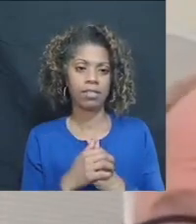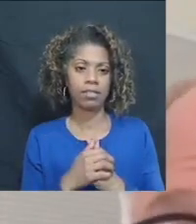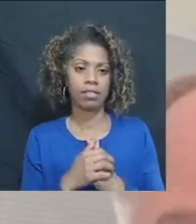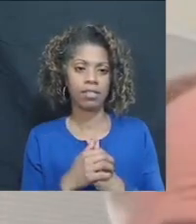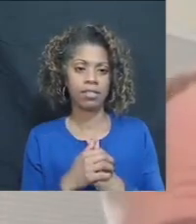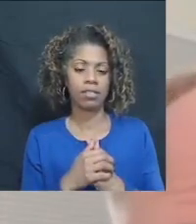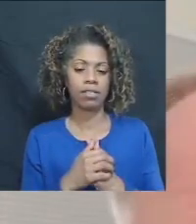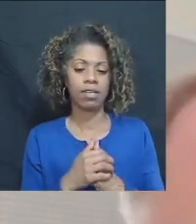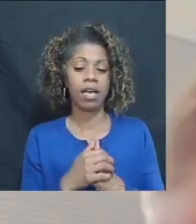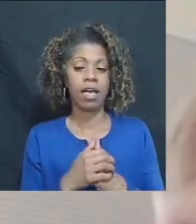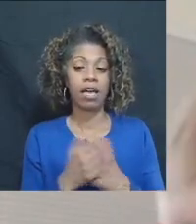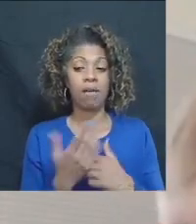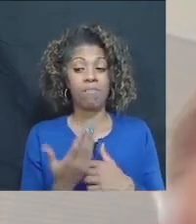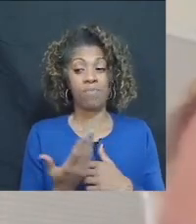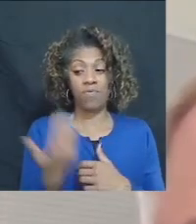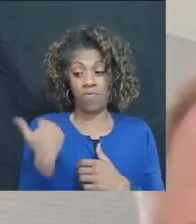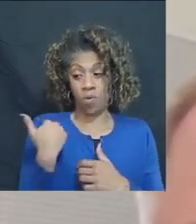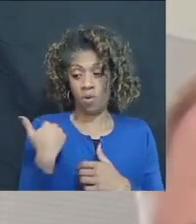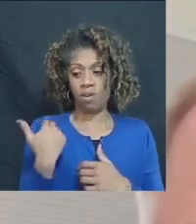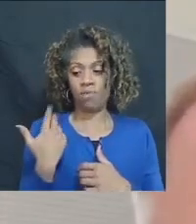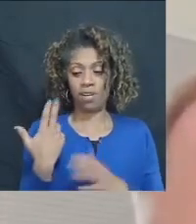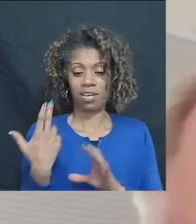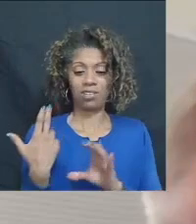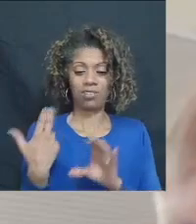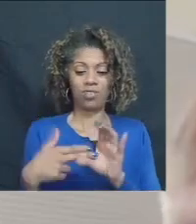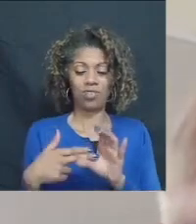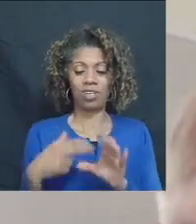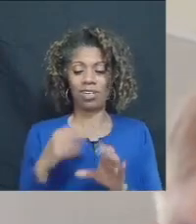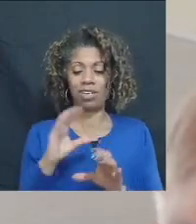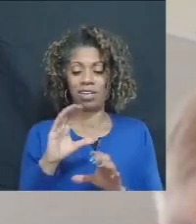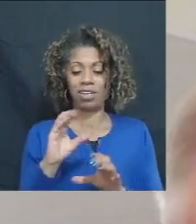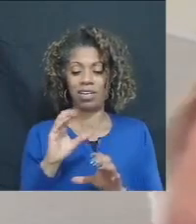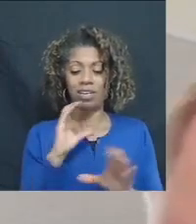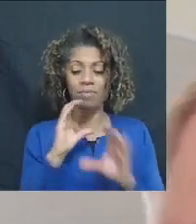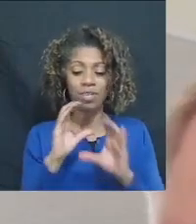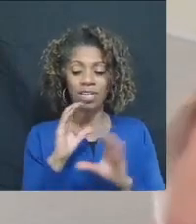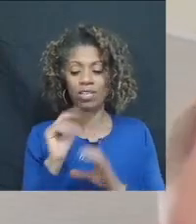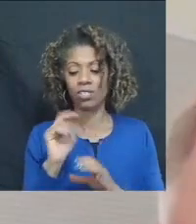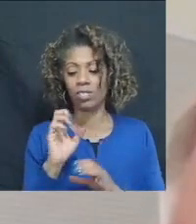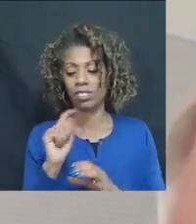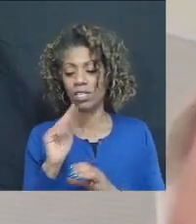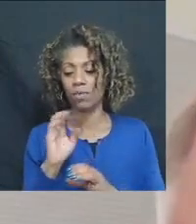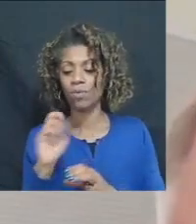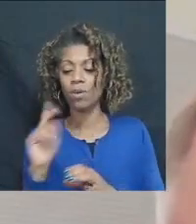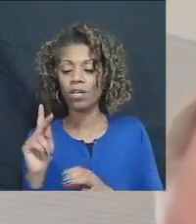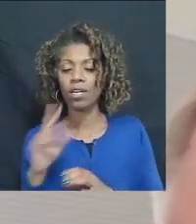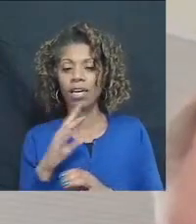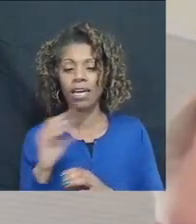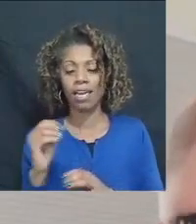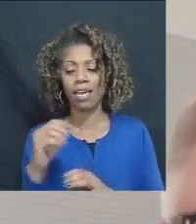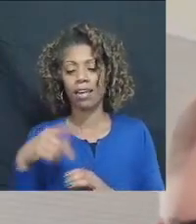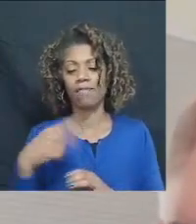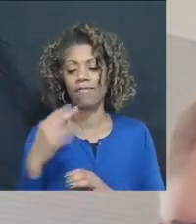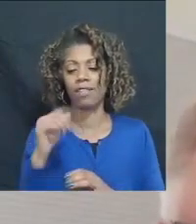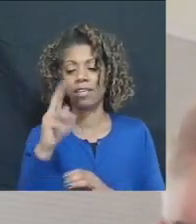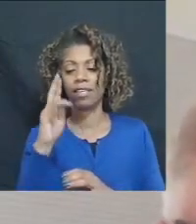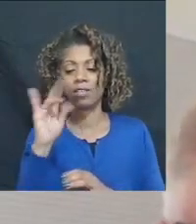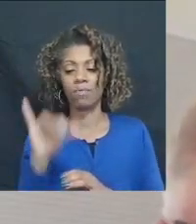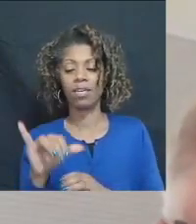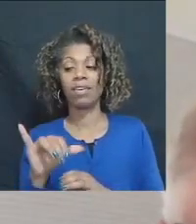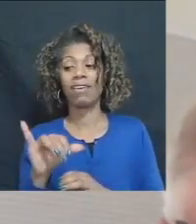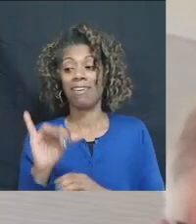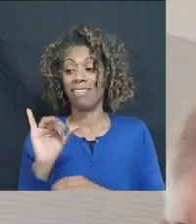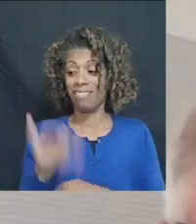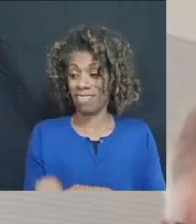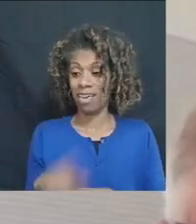Communications Network in Philanthropy, and they literally had a session on how to design a brochure, and things are just a